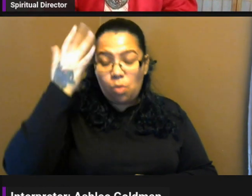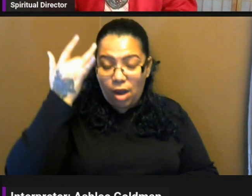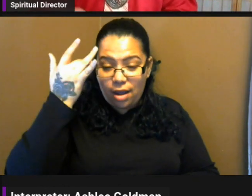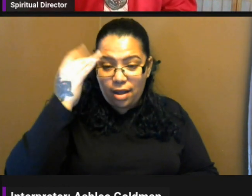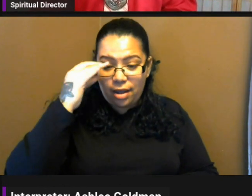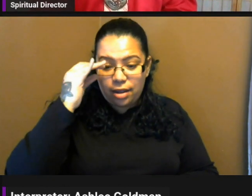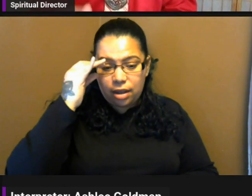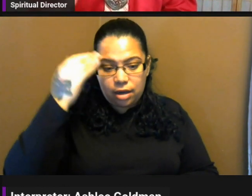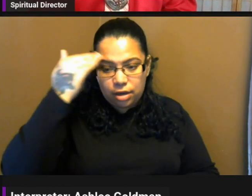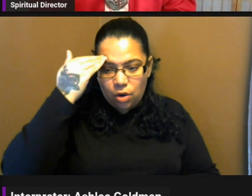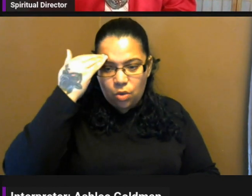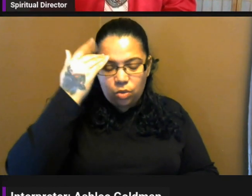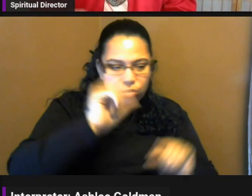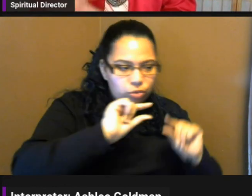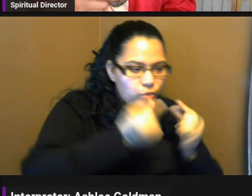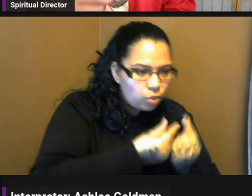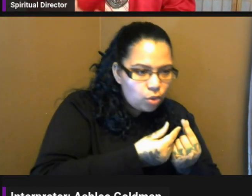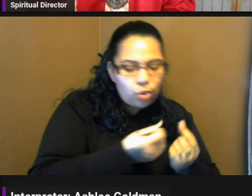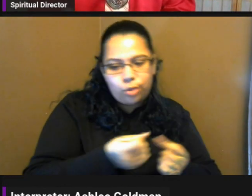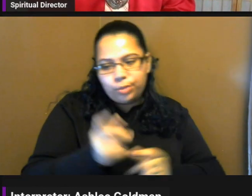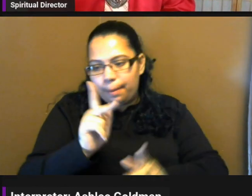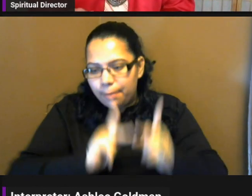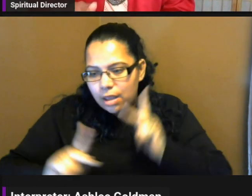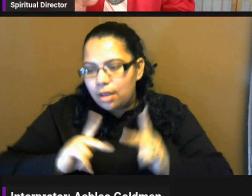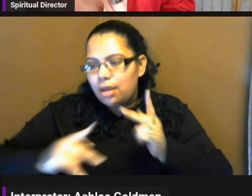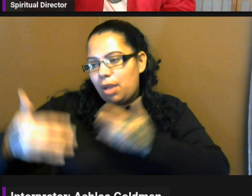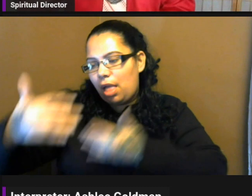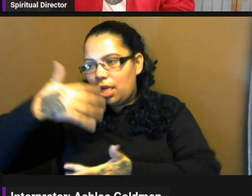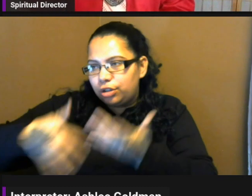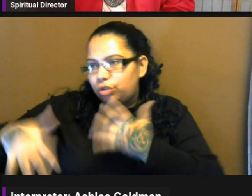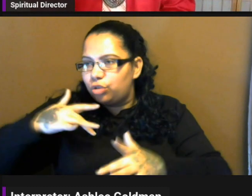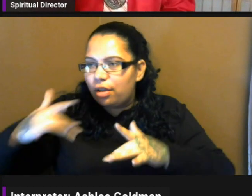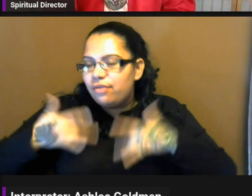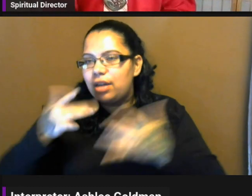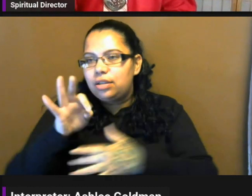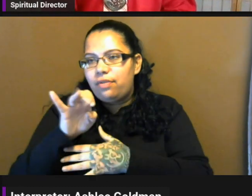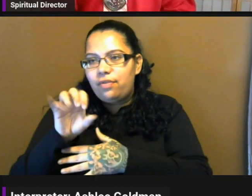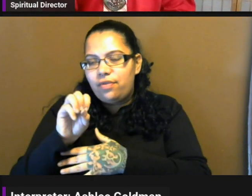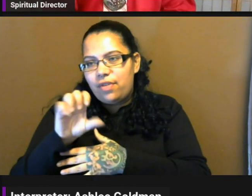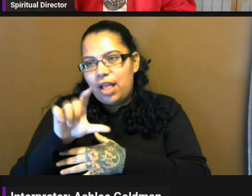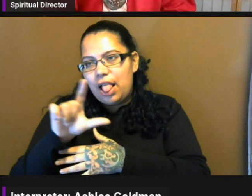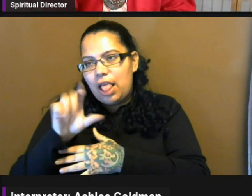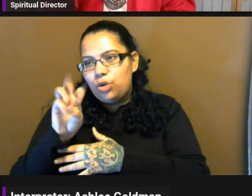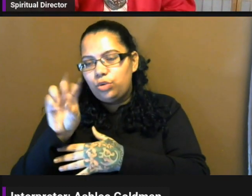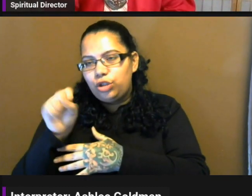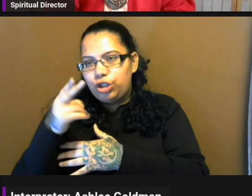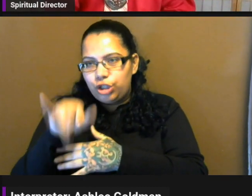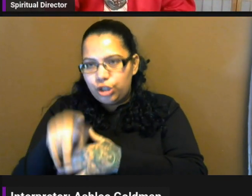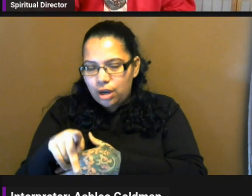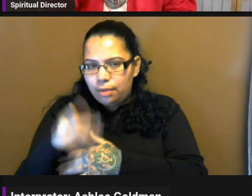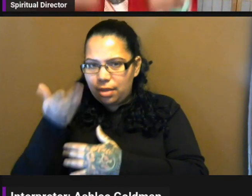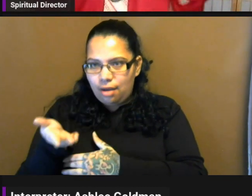know that groups and people and social events and fellowship, I know that these things